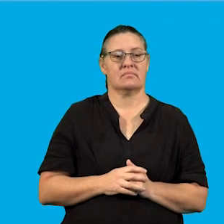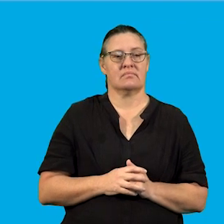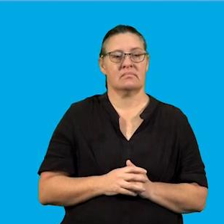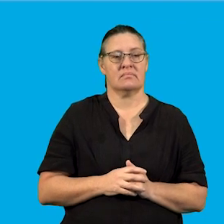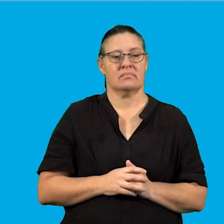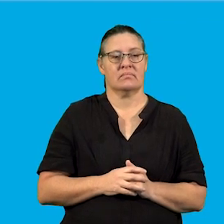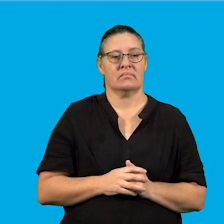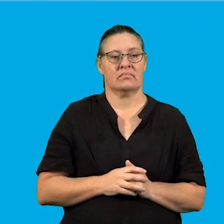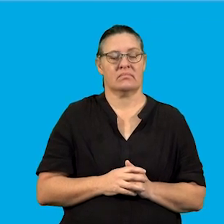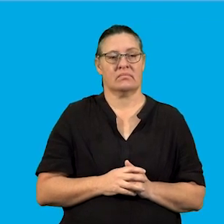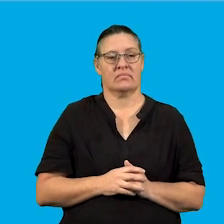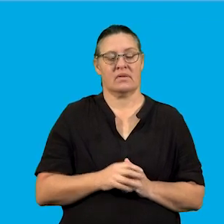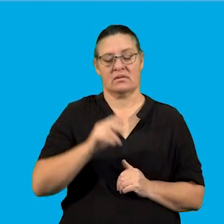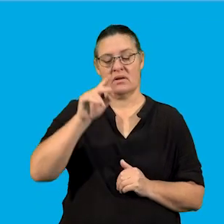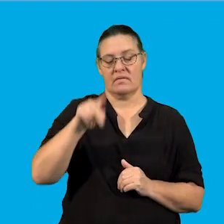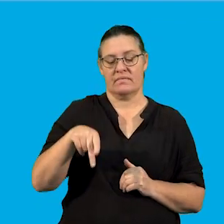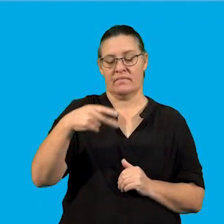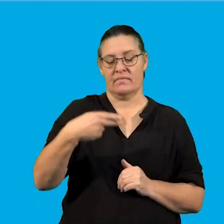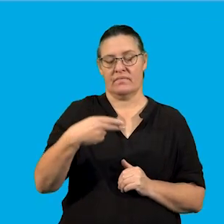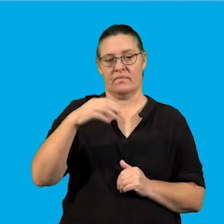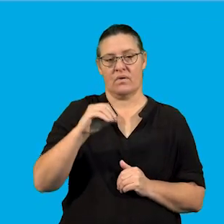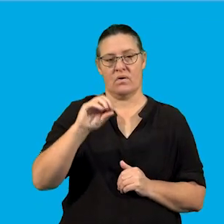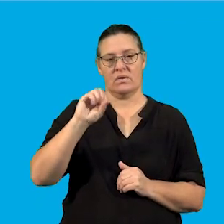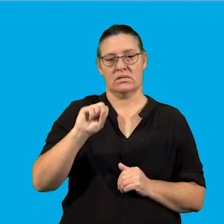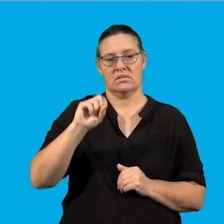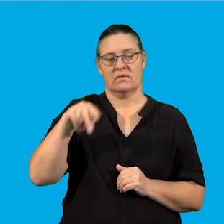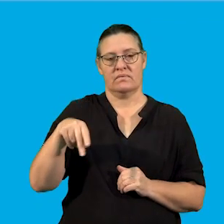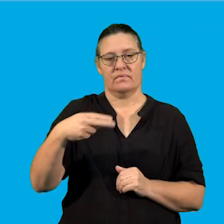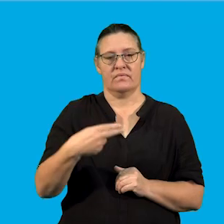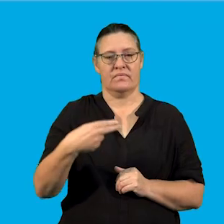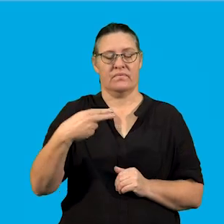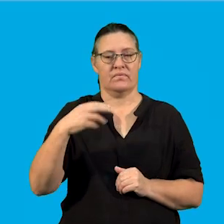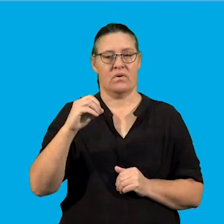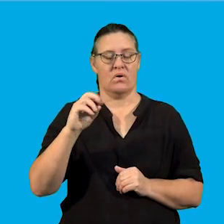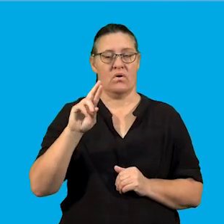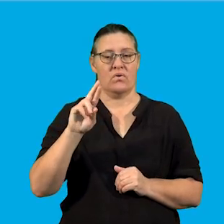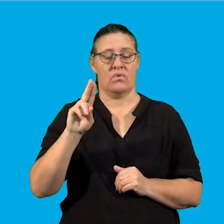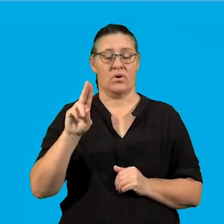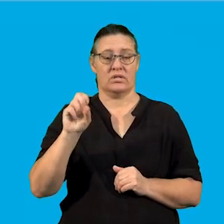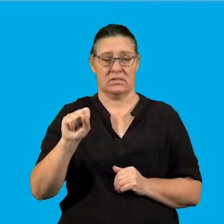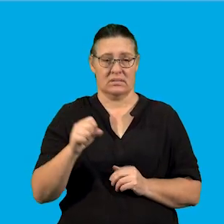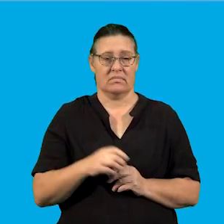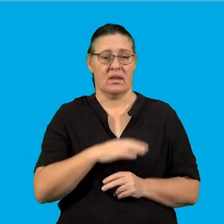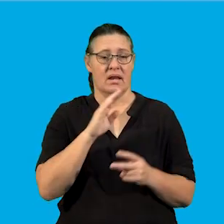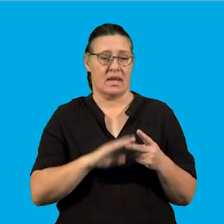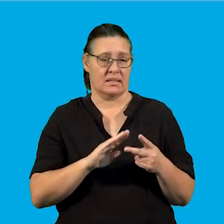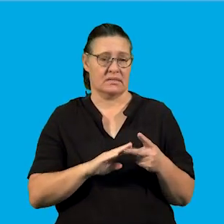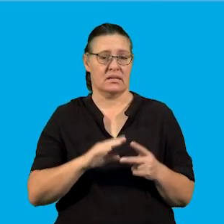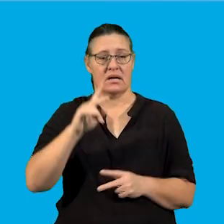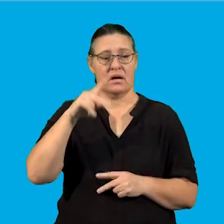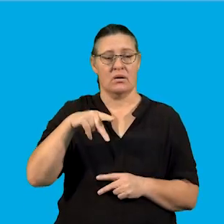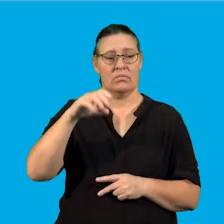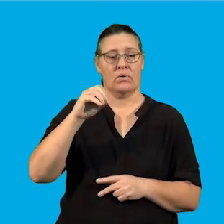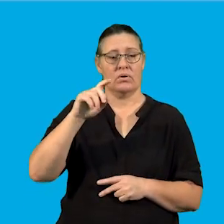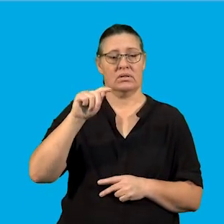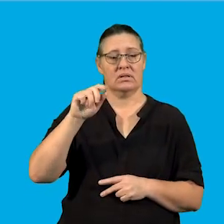It is phosphorus with a chemical symbol P. Then our next one, potassium. Potassium, we are given